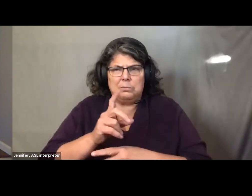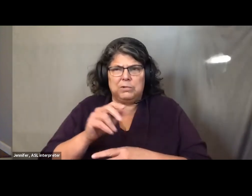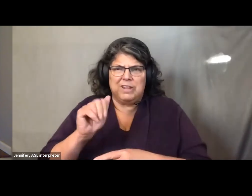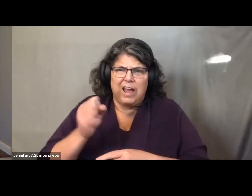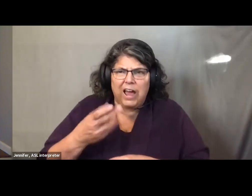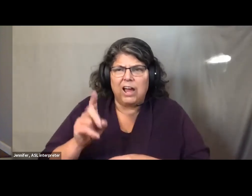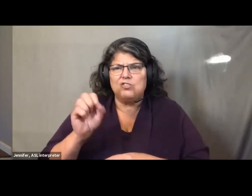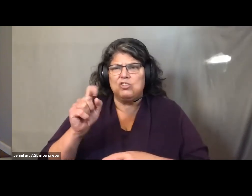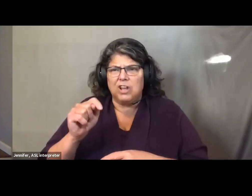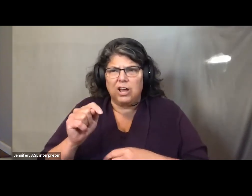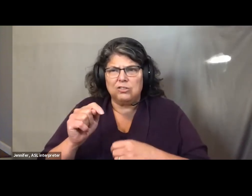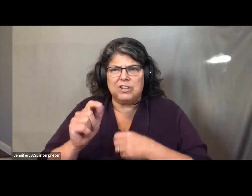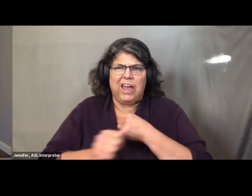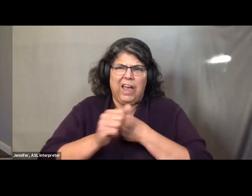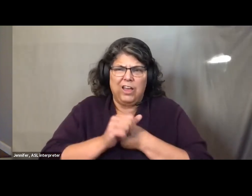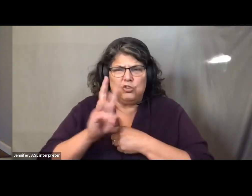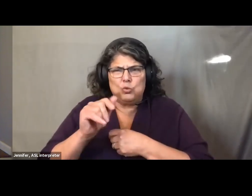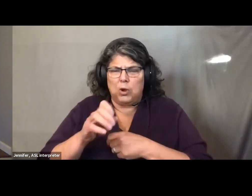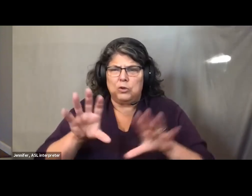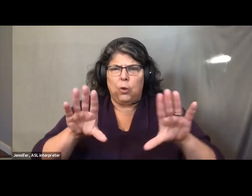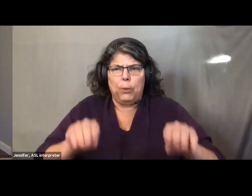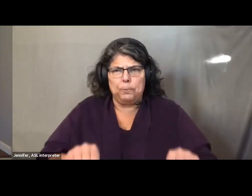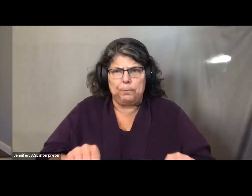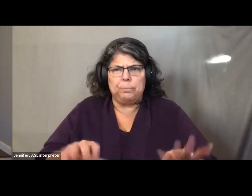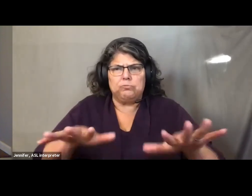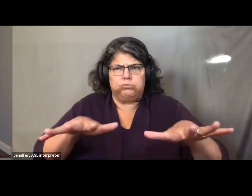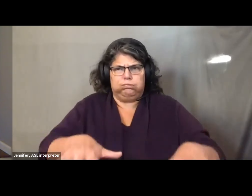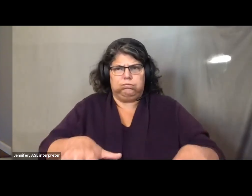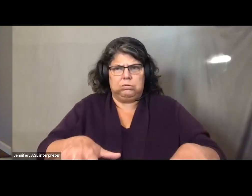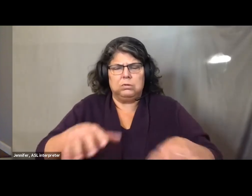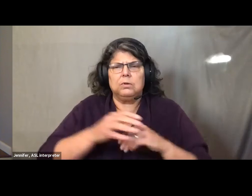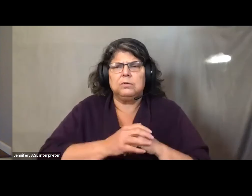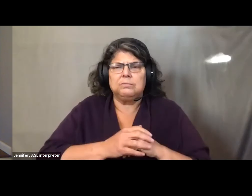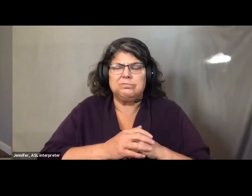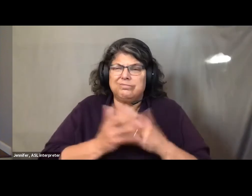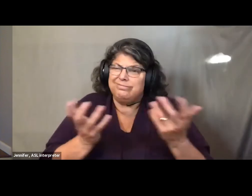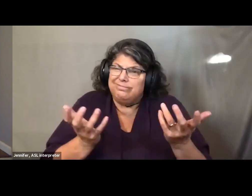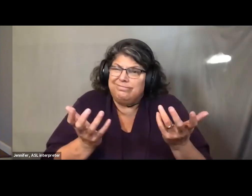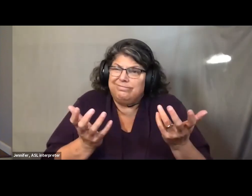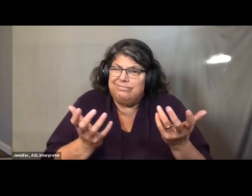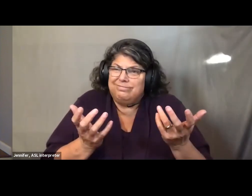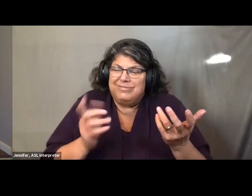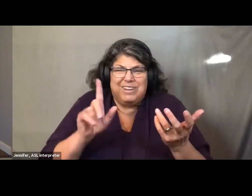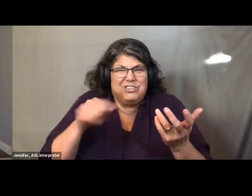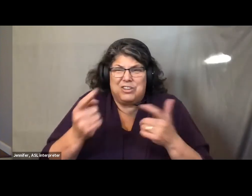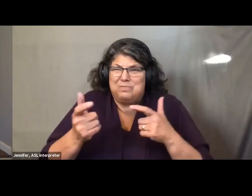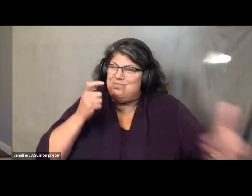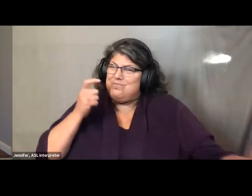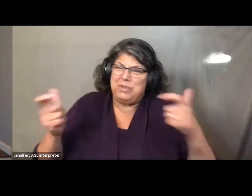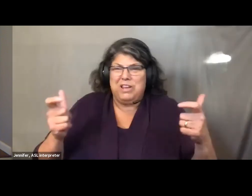I'm afraid. But like I say, basically they just take a big sheet of plastic